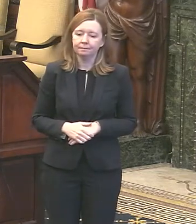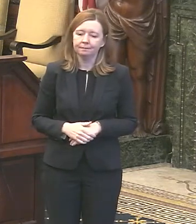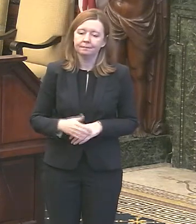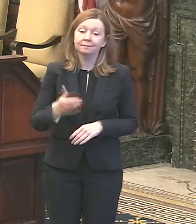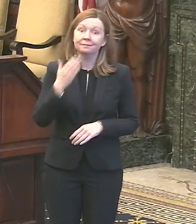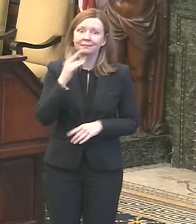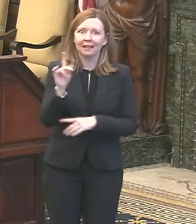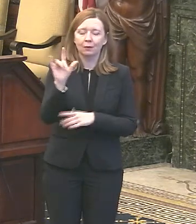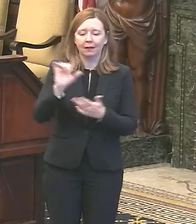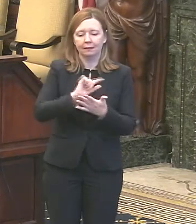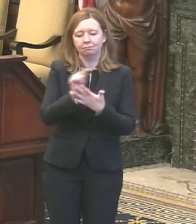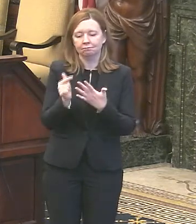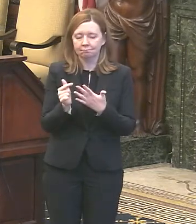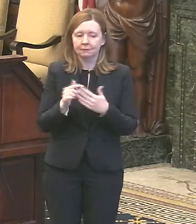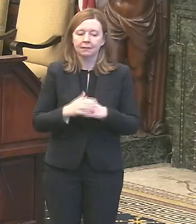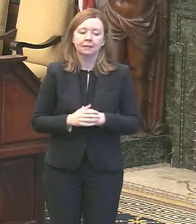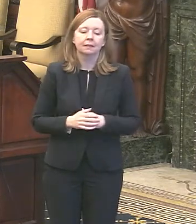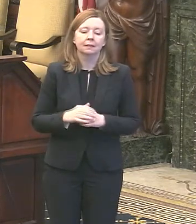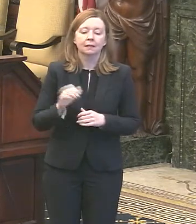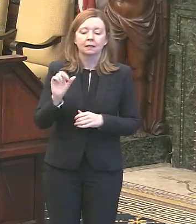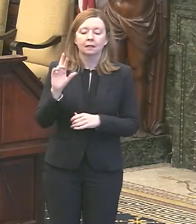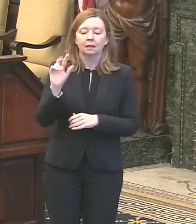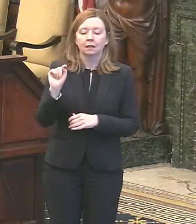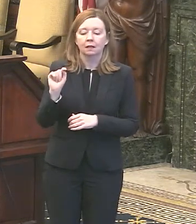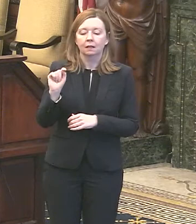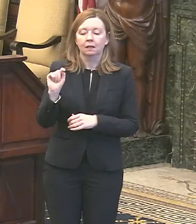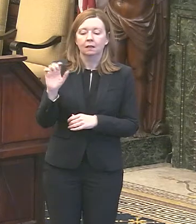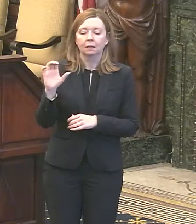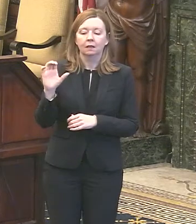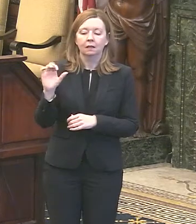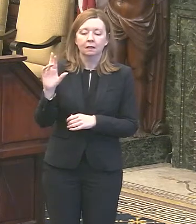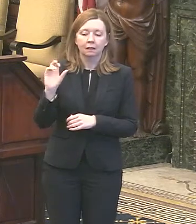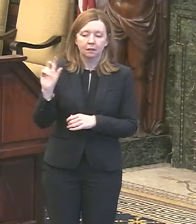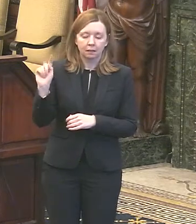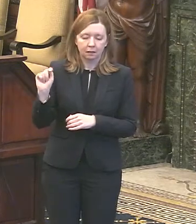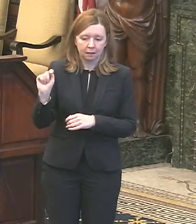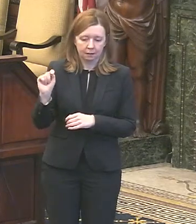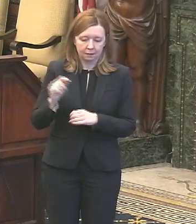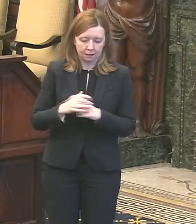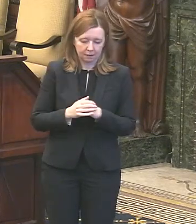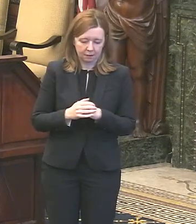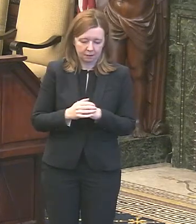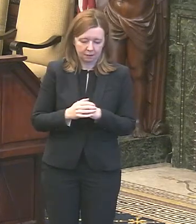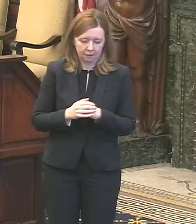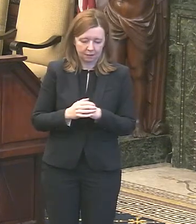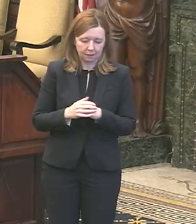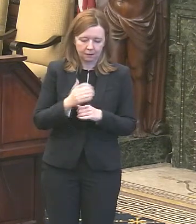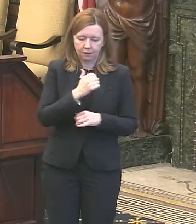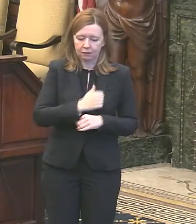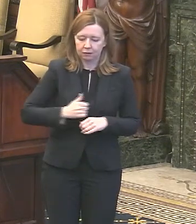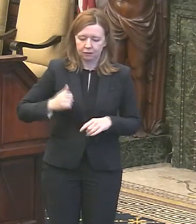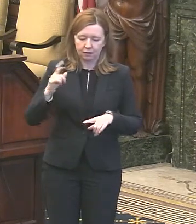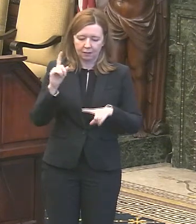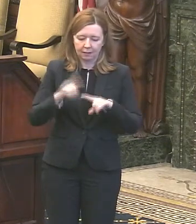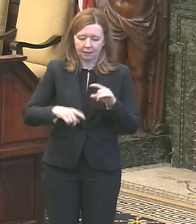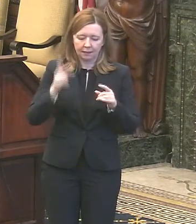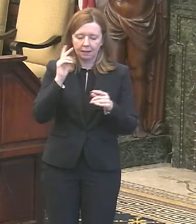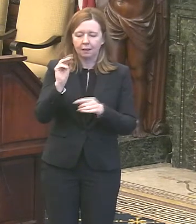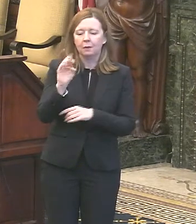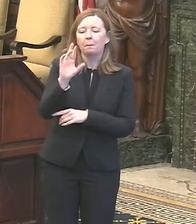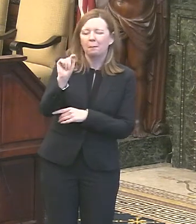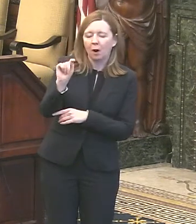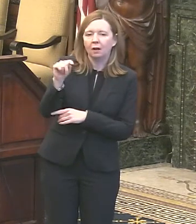Thanks, Kelly. We're now going to move to Martin Pratt of, sorry, I can't see the full name here, but Martin